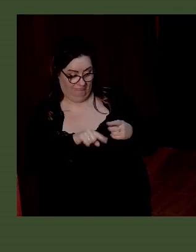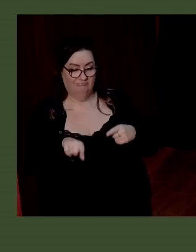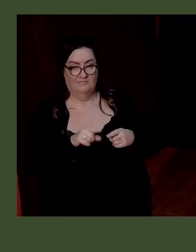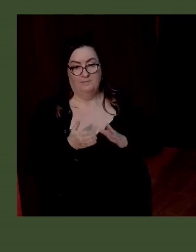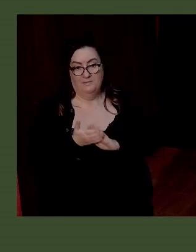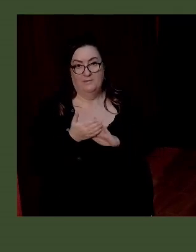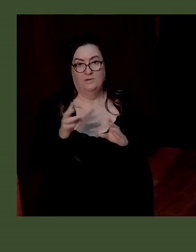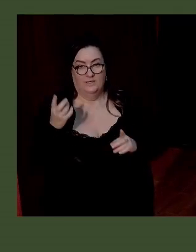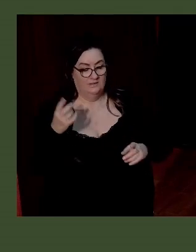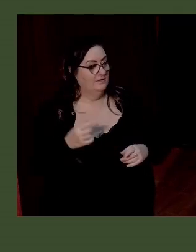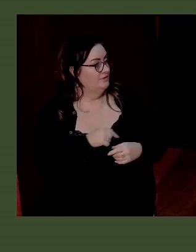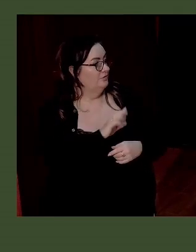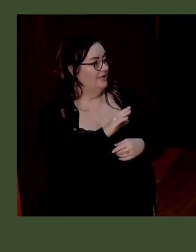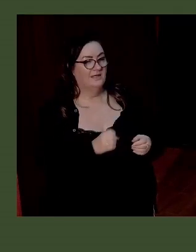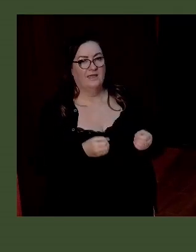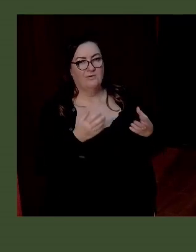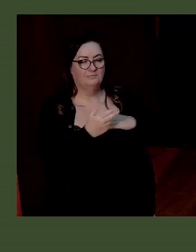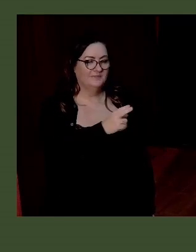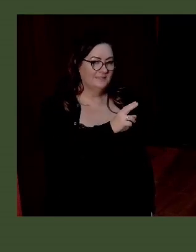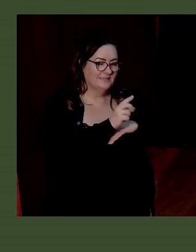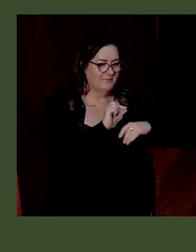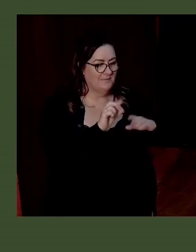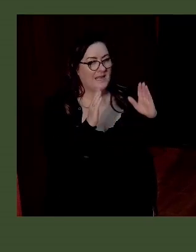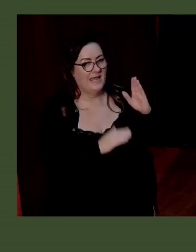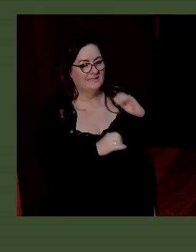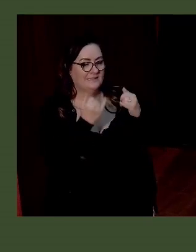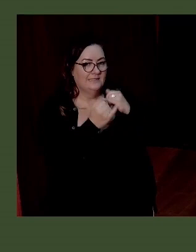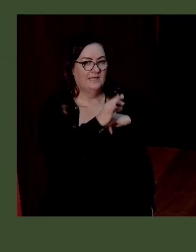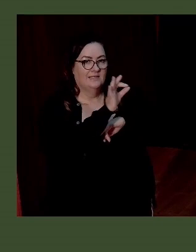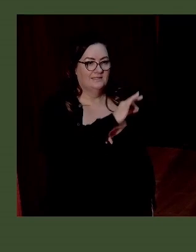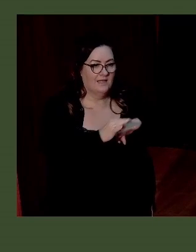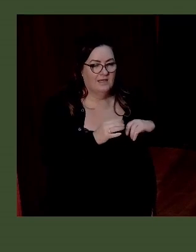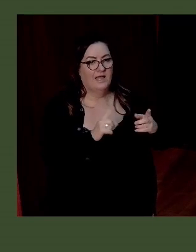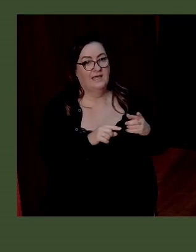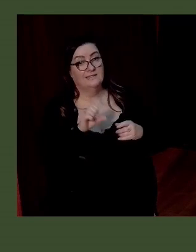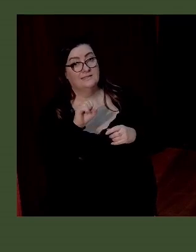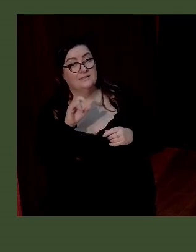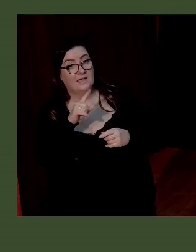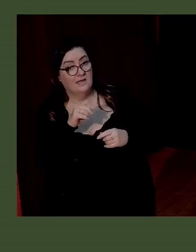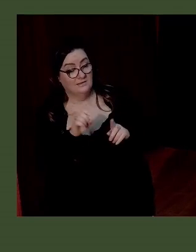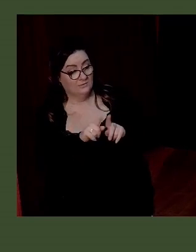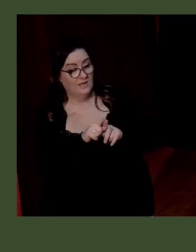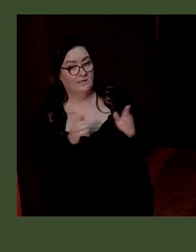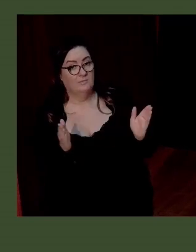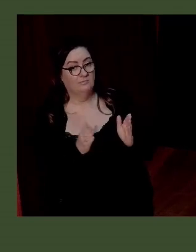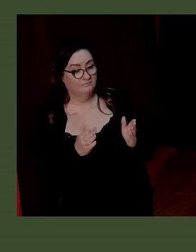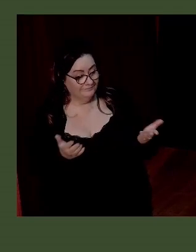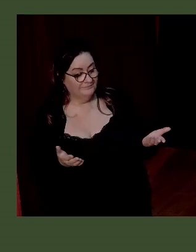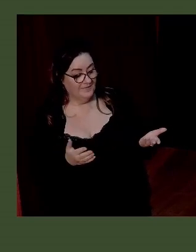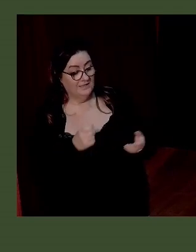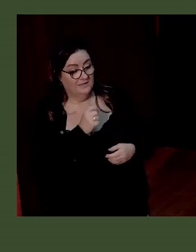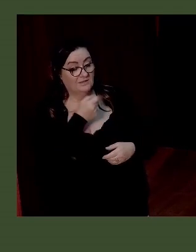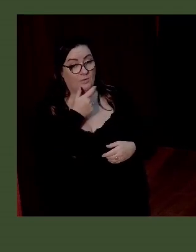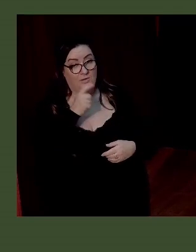They, as I say, they sacrificed design and they also sacrificed size. I began this by saying that